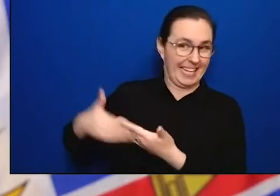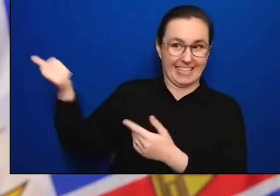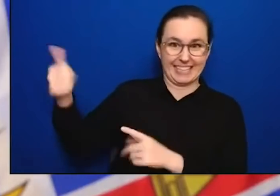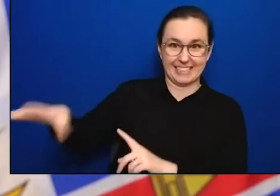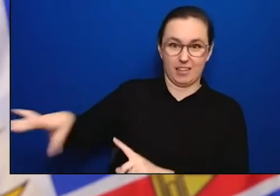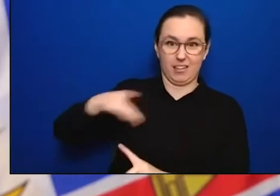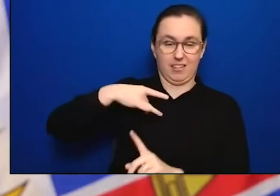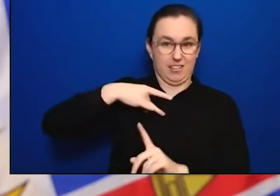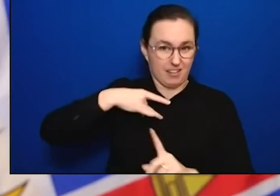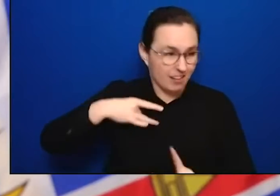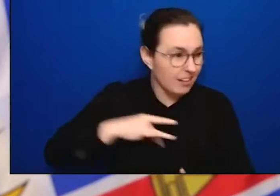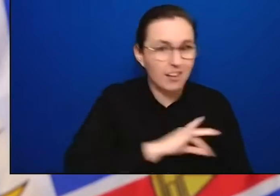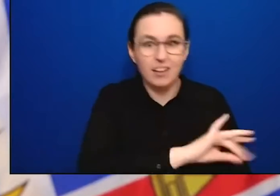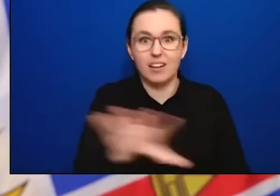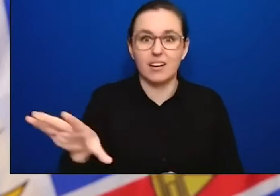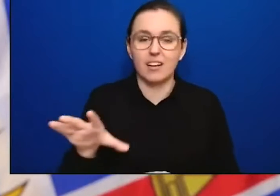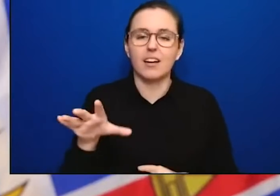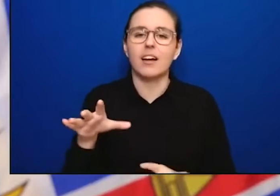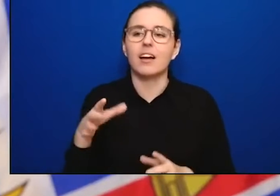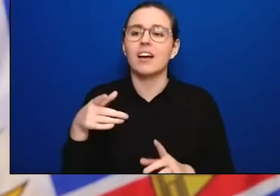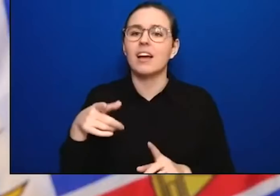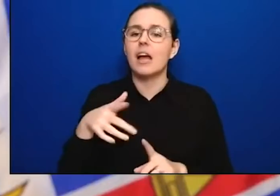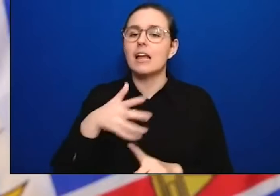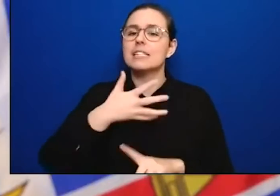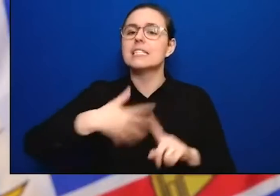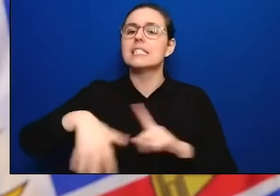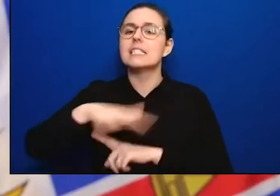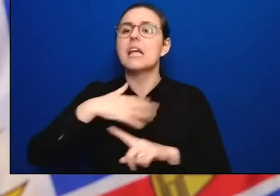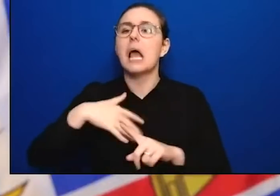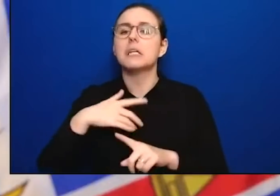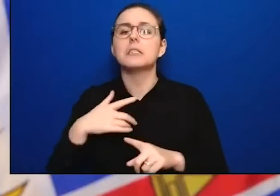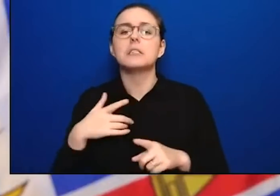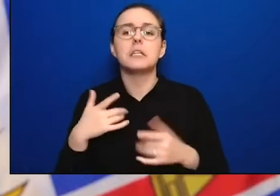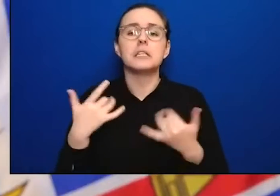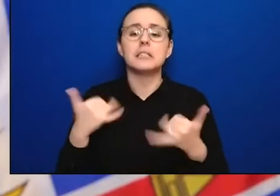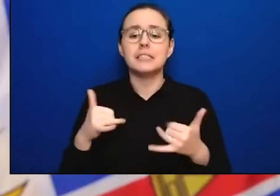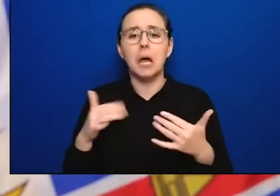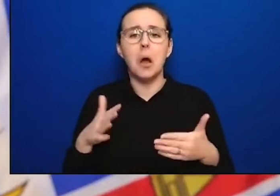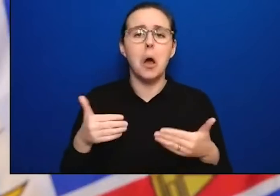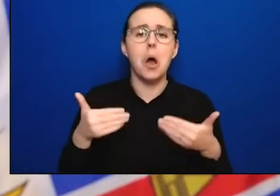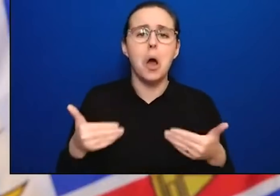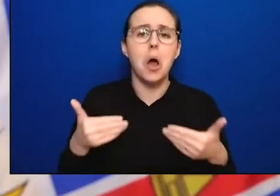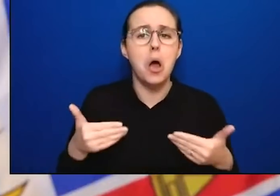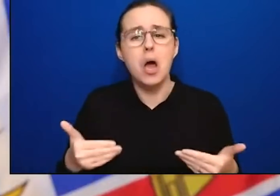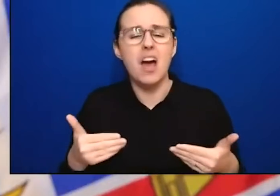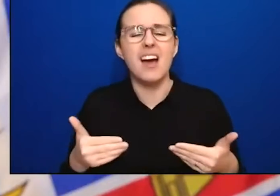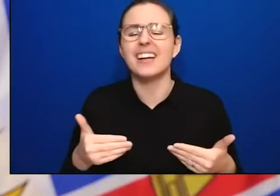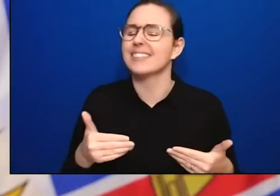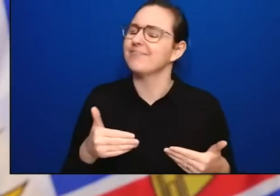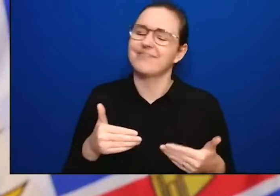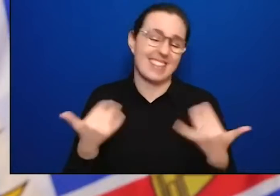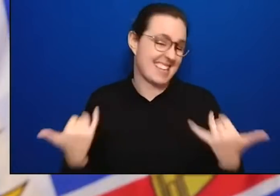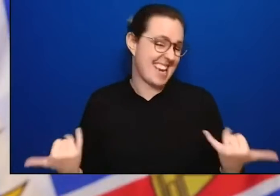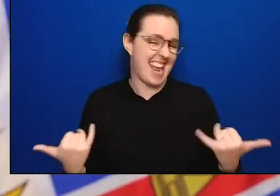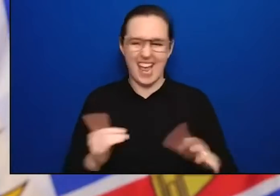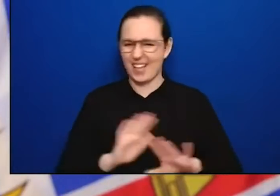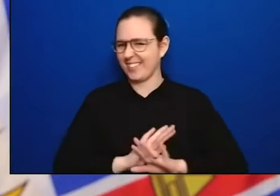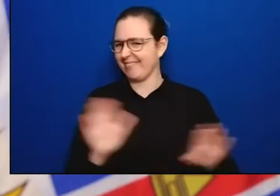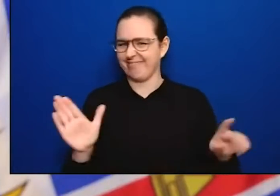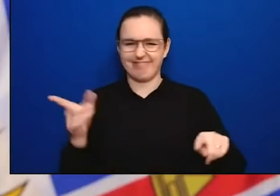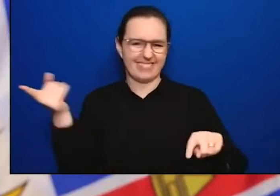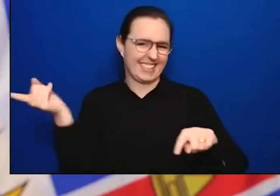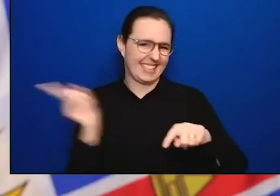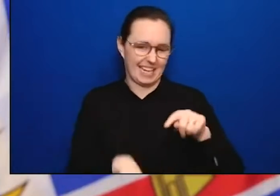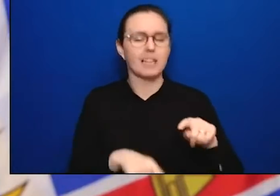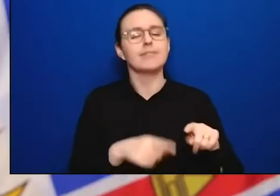transmissible strains of the virus, those become less and less able to or more and